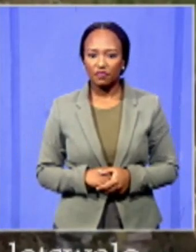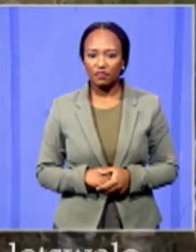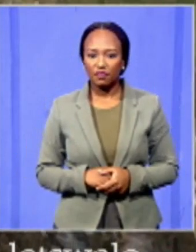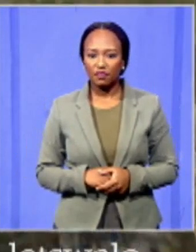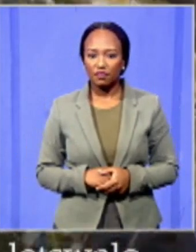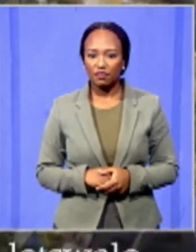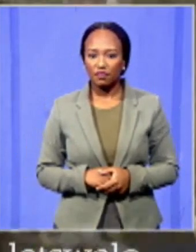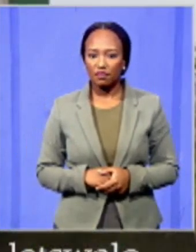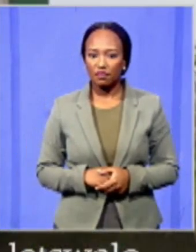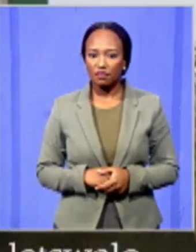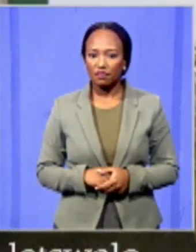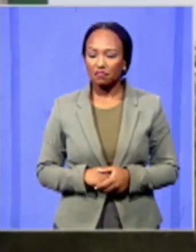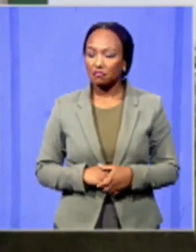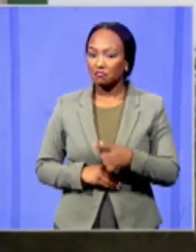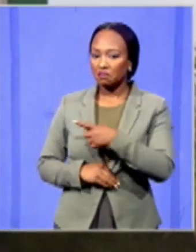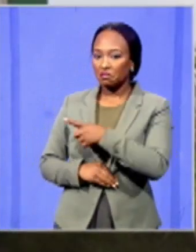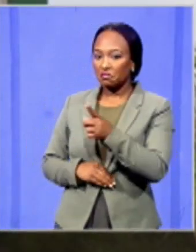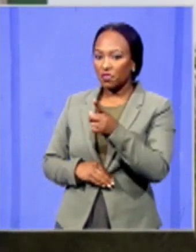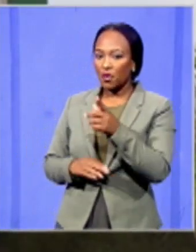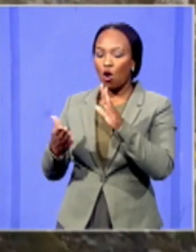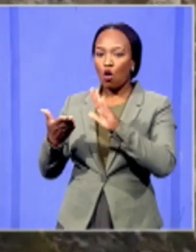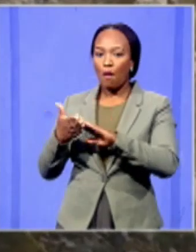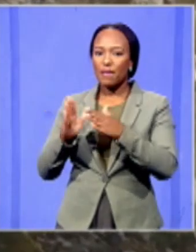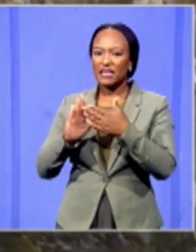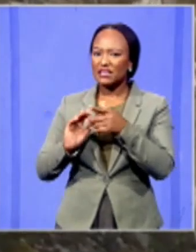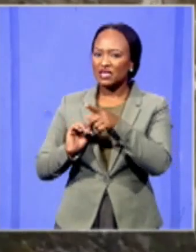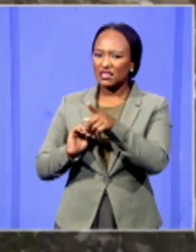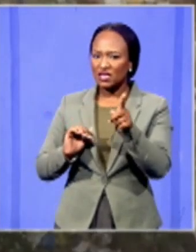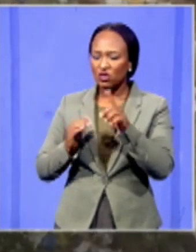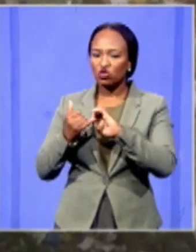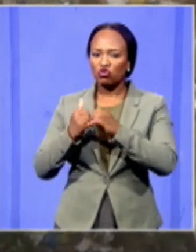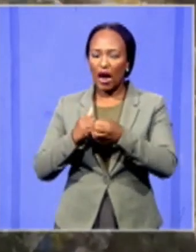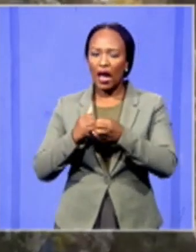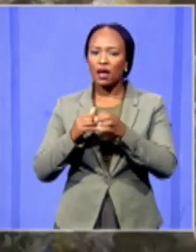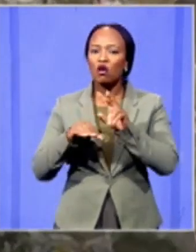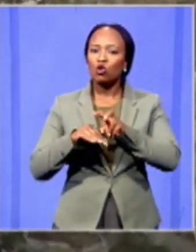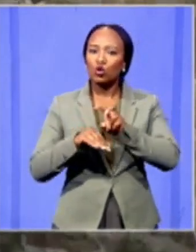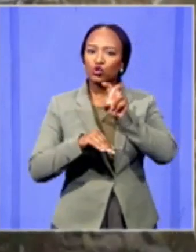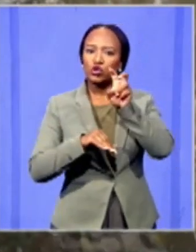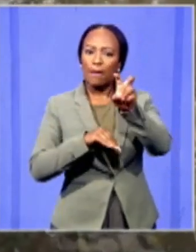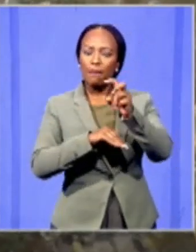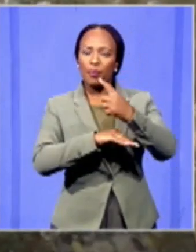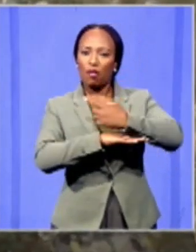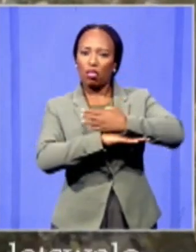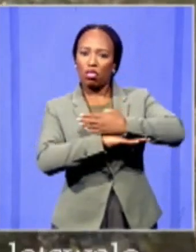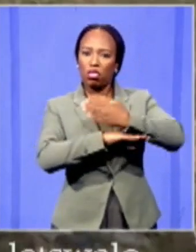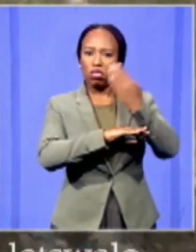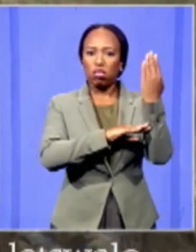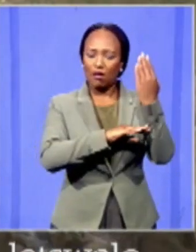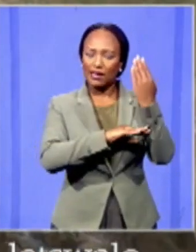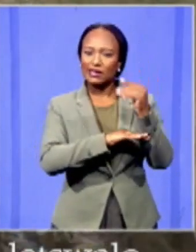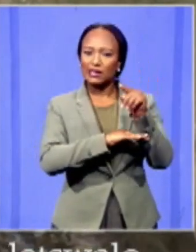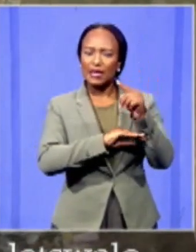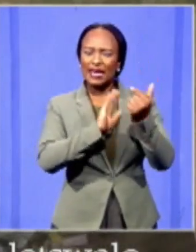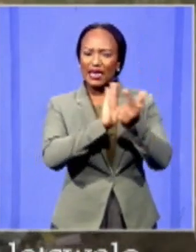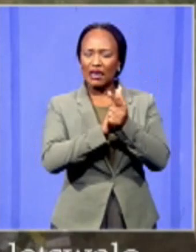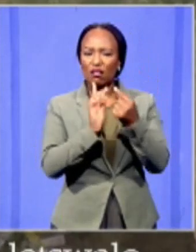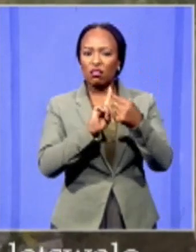Badudu bao ba bego ba leka go tshela mollwane ka mo go sego molaong ba ile ba golegwa lefelong leo. Ba tagolo ya tlhapetšo ya